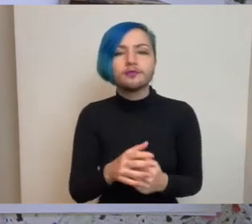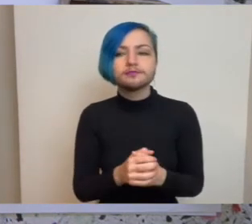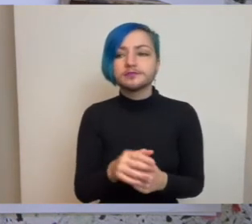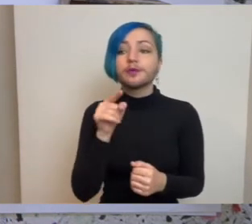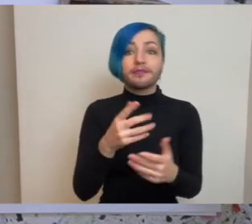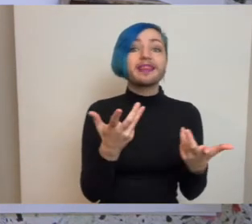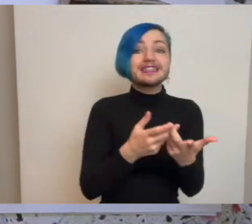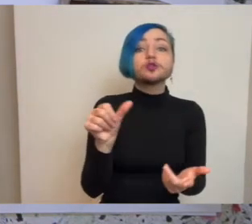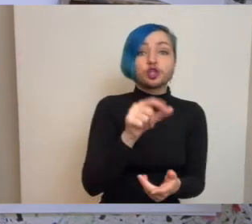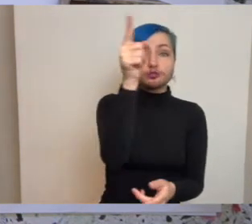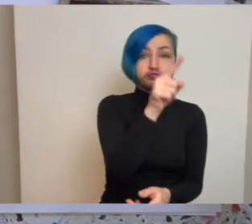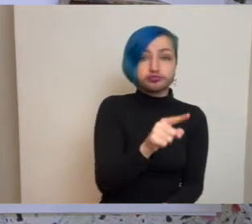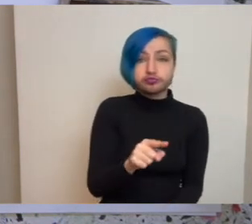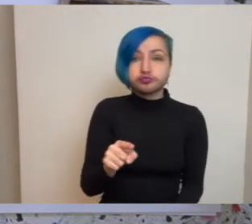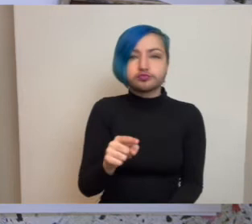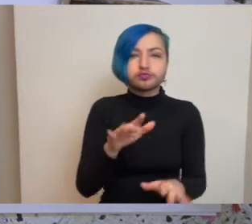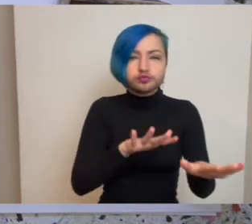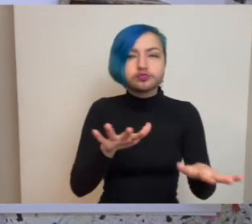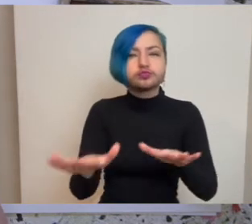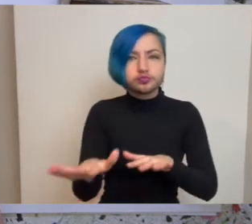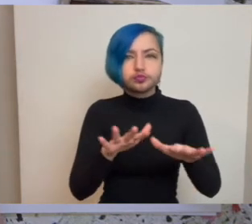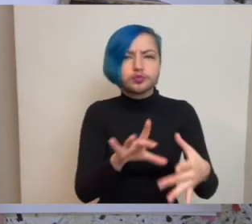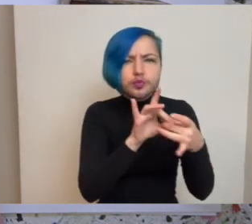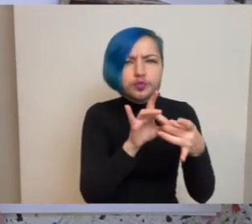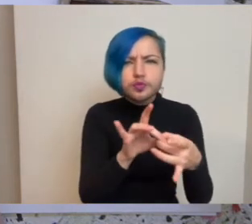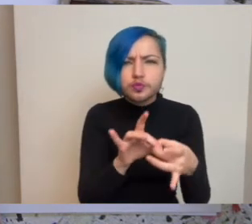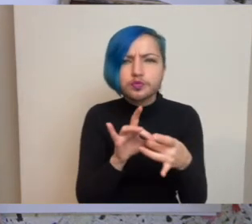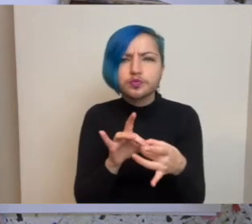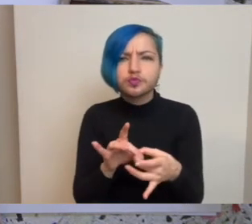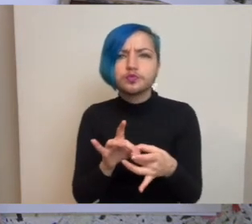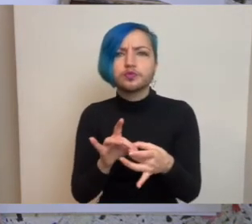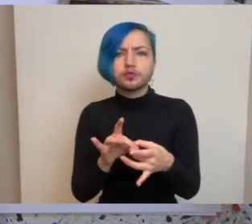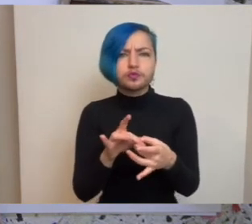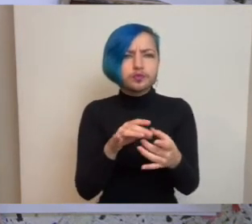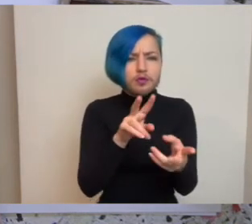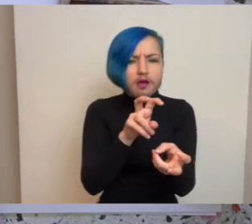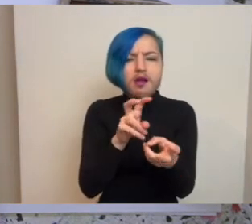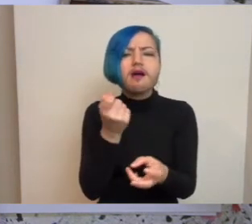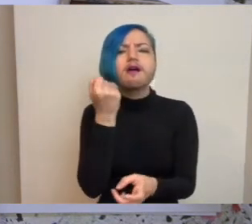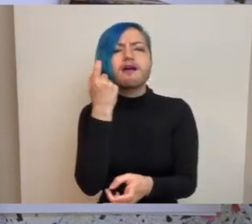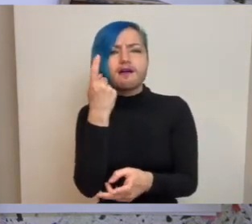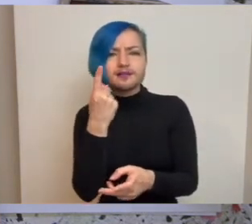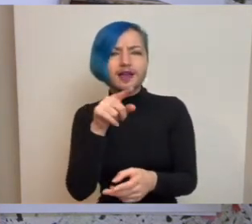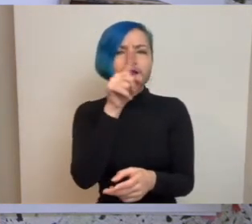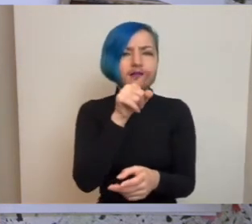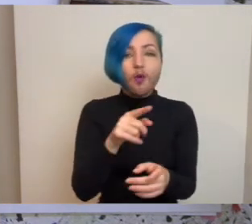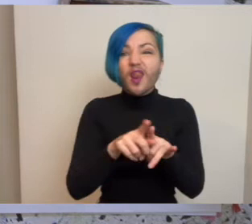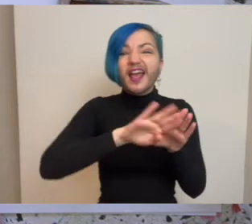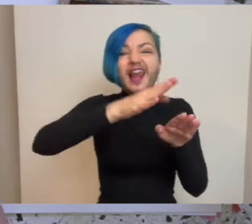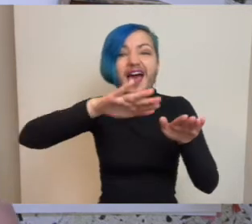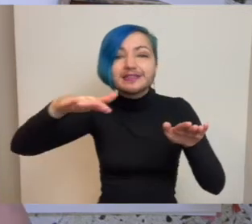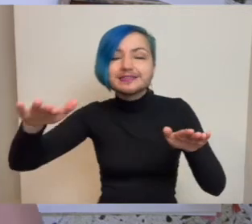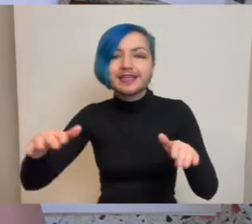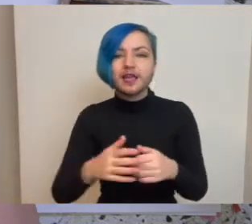how you should do it, okay? Like really taking your time, engaging, like understanding the makeup of, or the landscape.